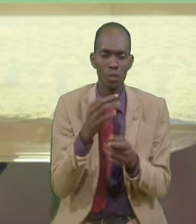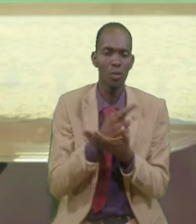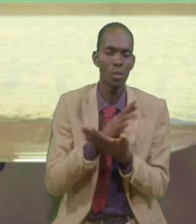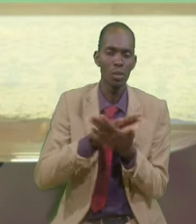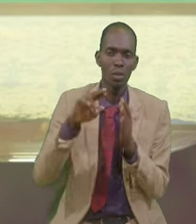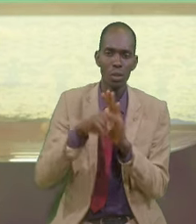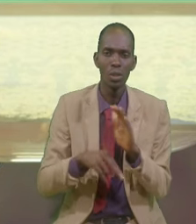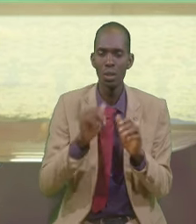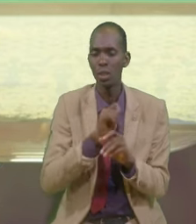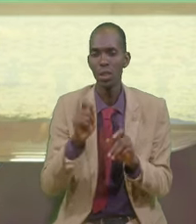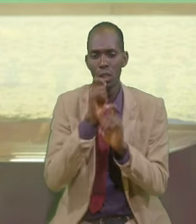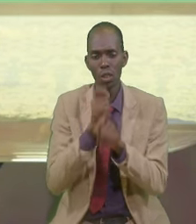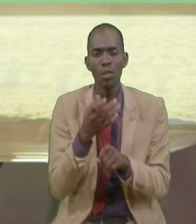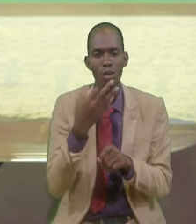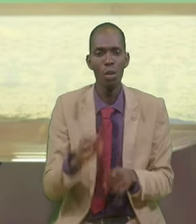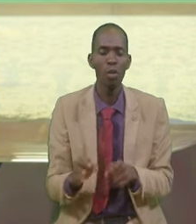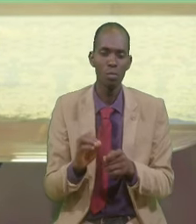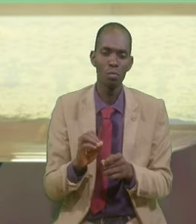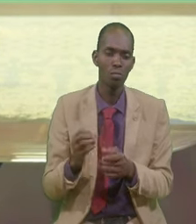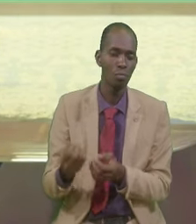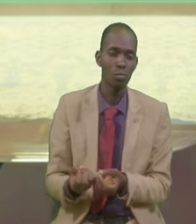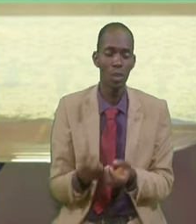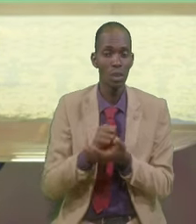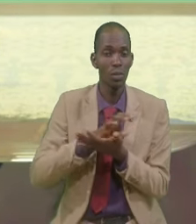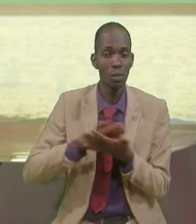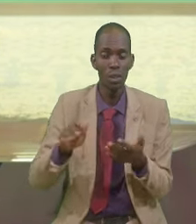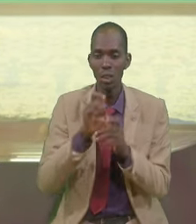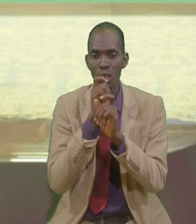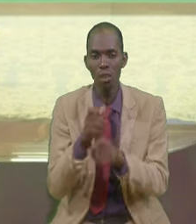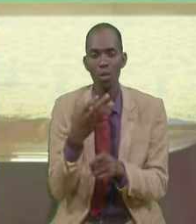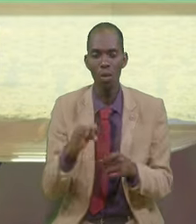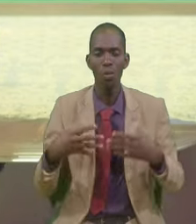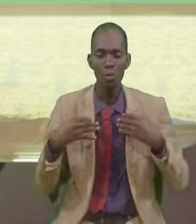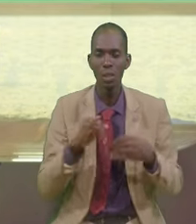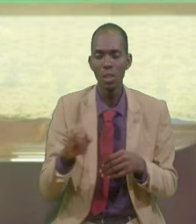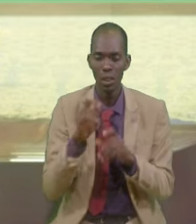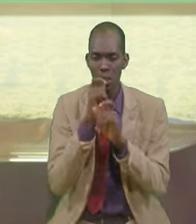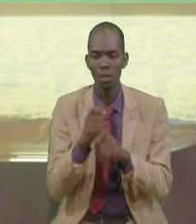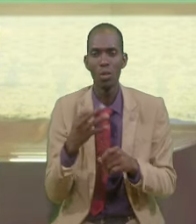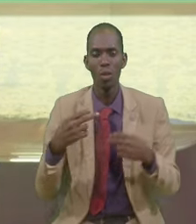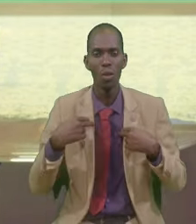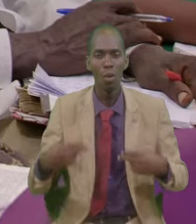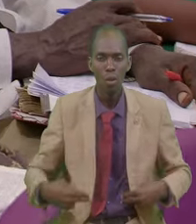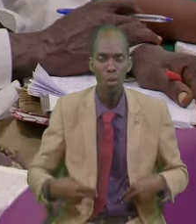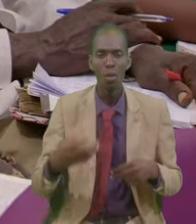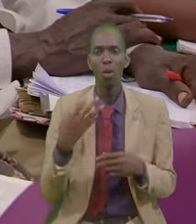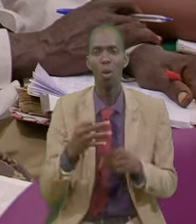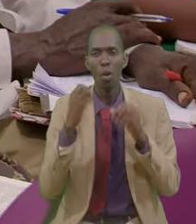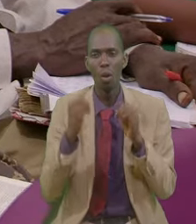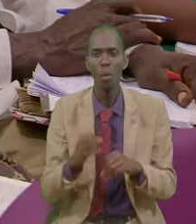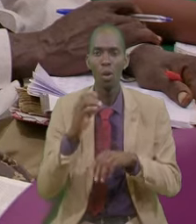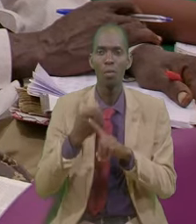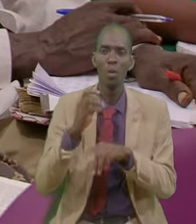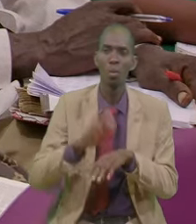the gift of sanctification, the gift of healing, the gift of health, the gift of endowment of power from on